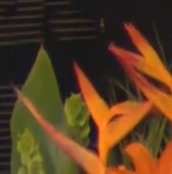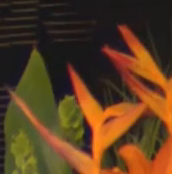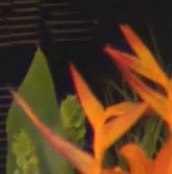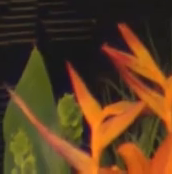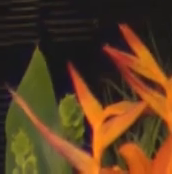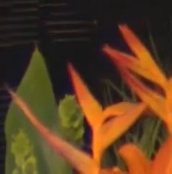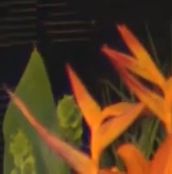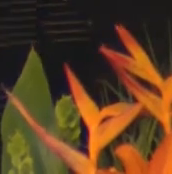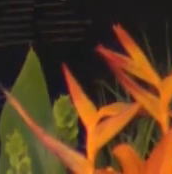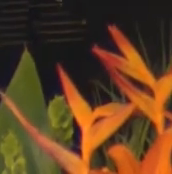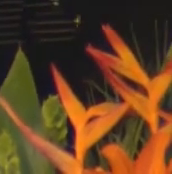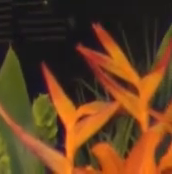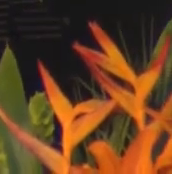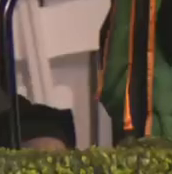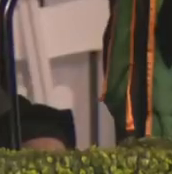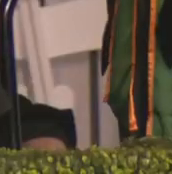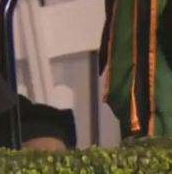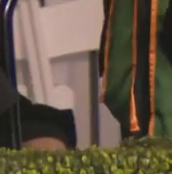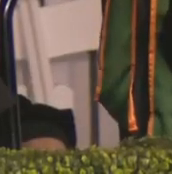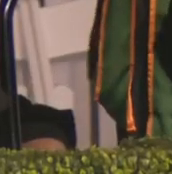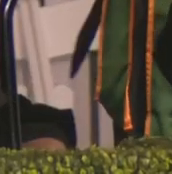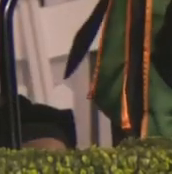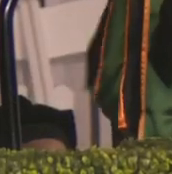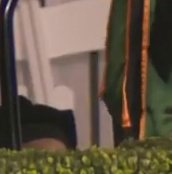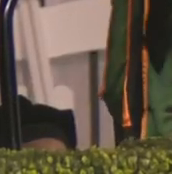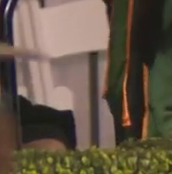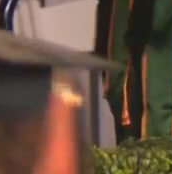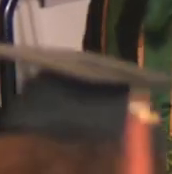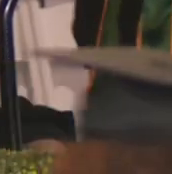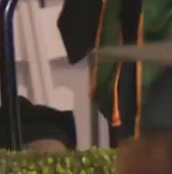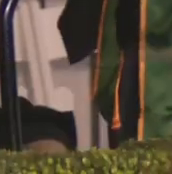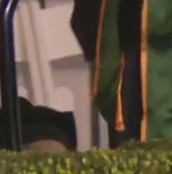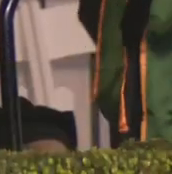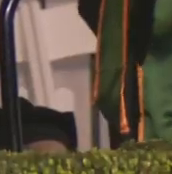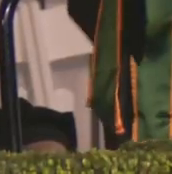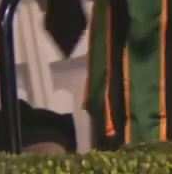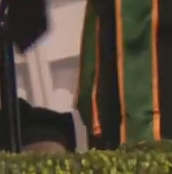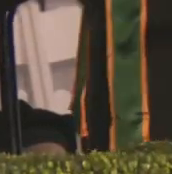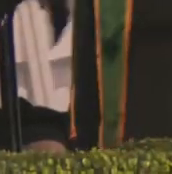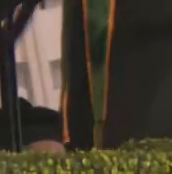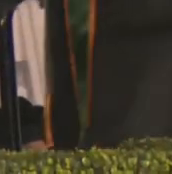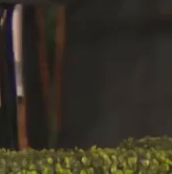Natasha Annette Villegas. Rafael G. Ramirez.